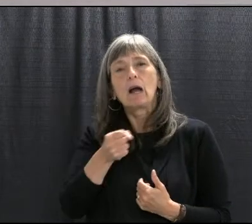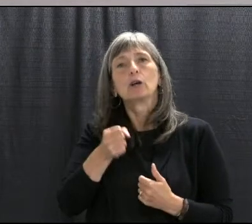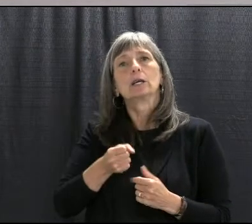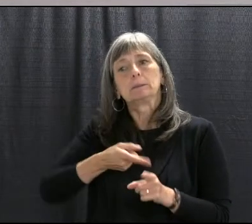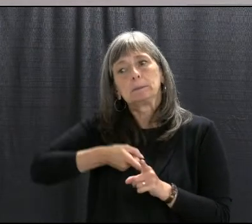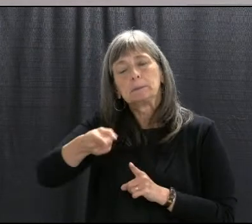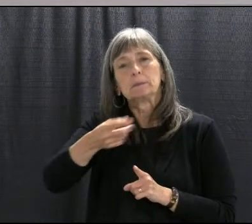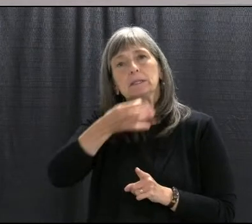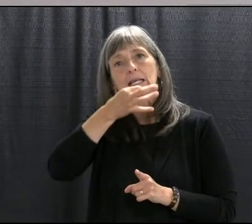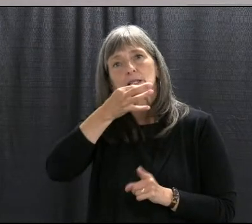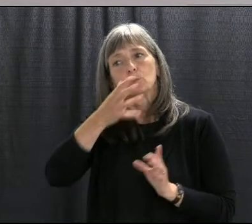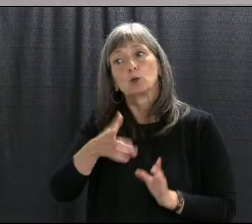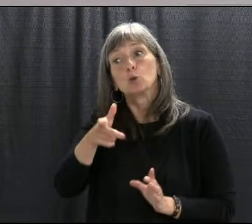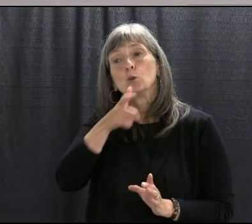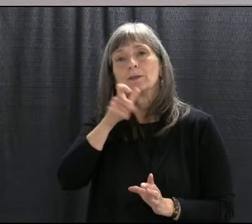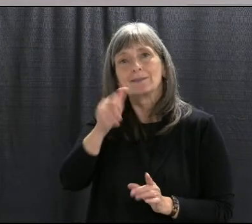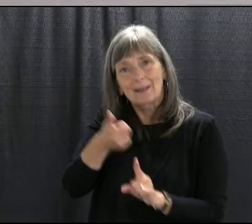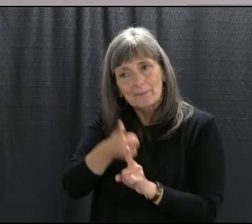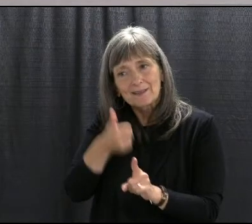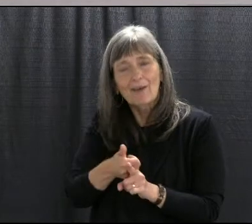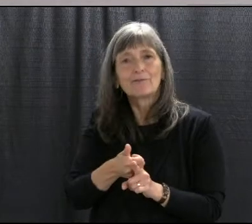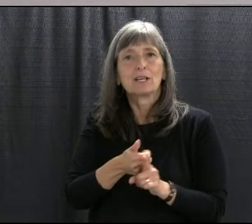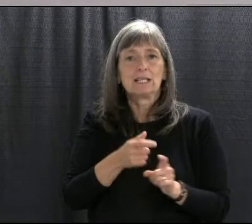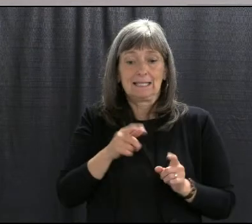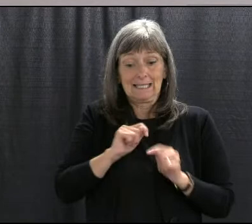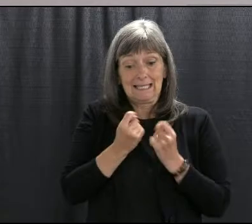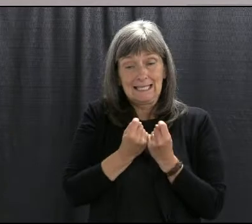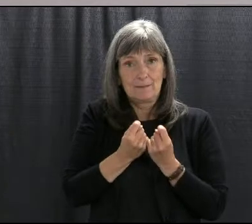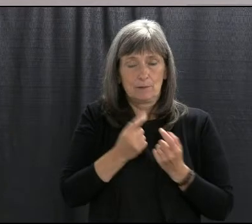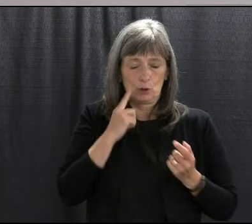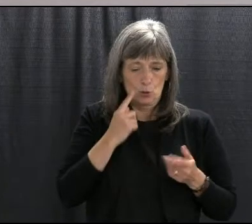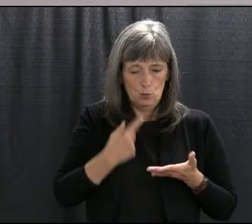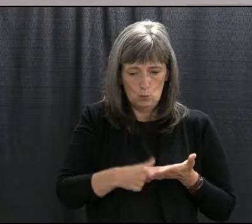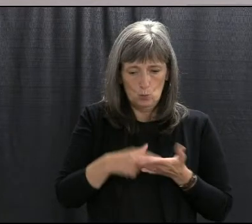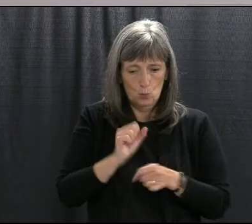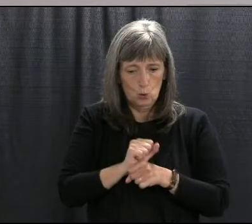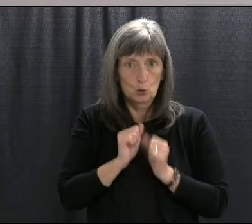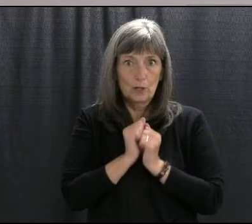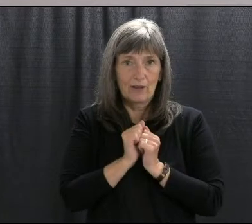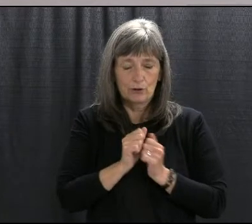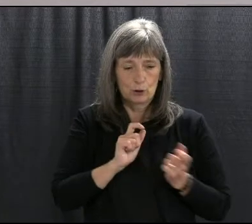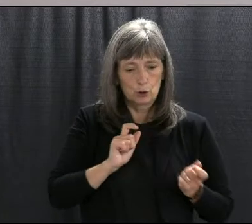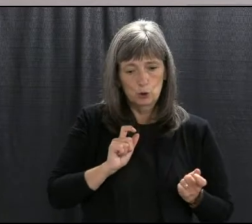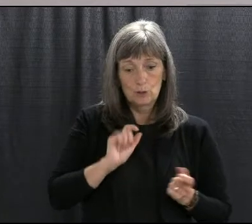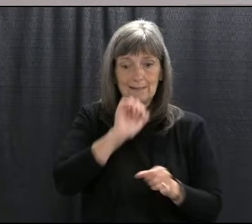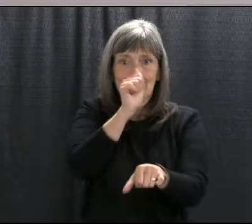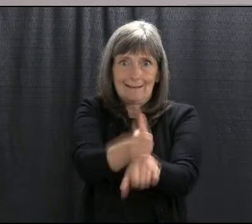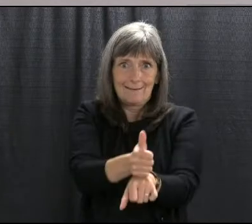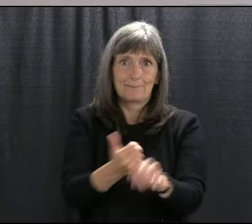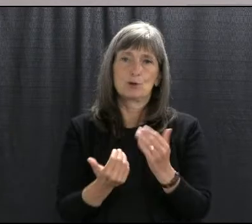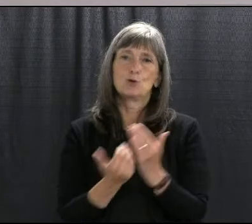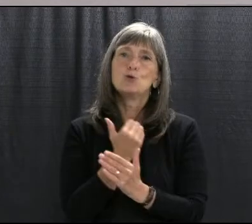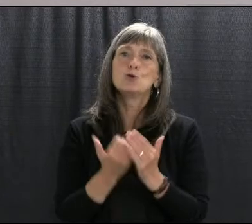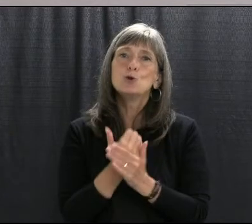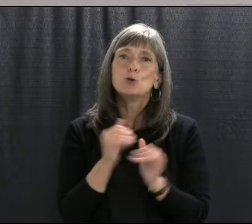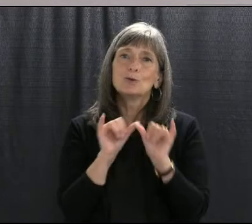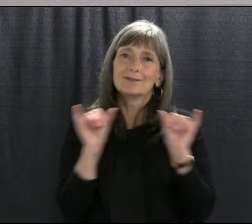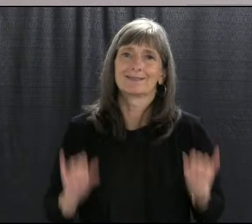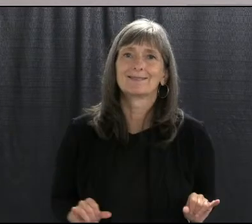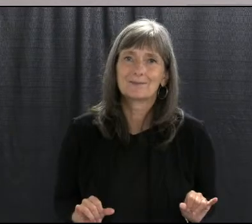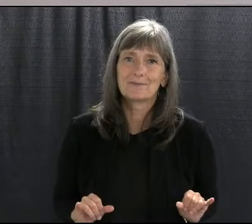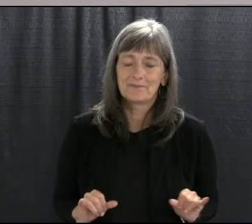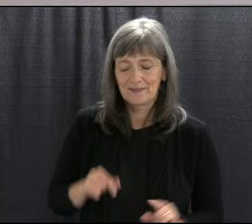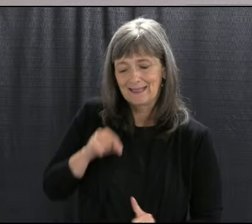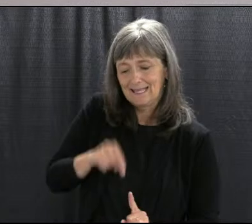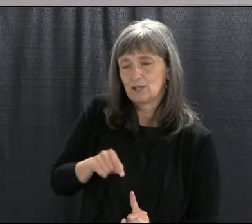system. So I think that the transformation team that will be responsible to the two VPs need people with